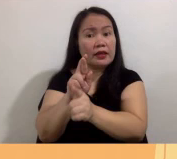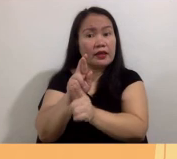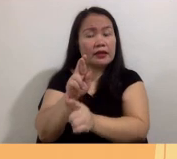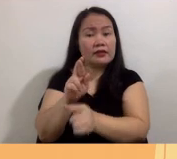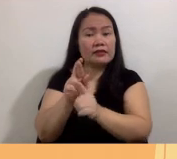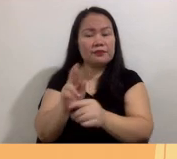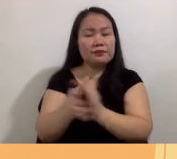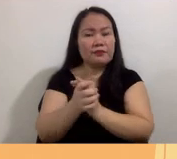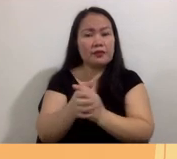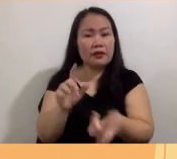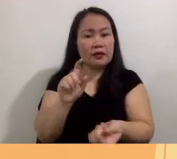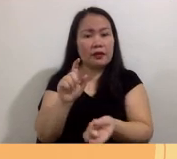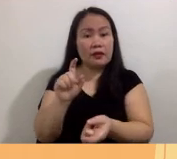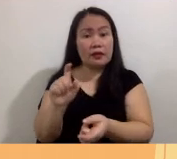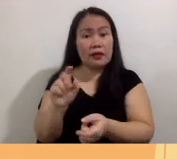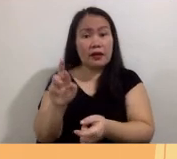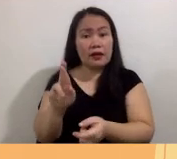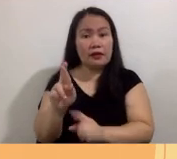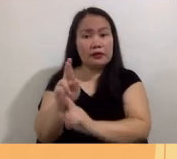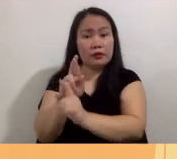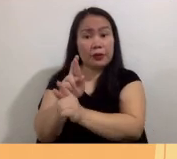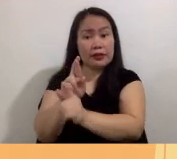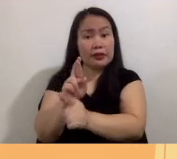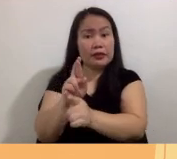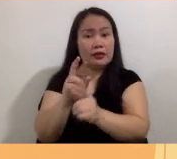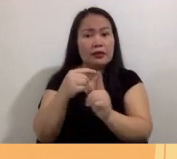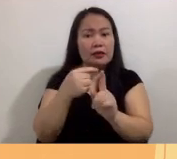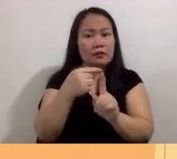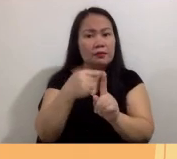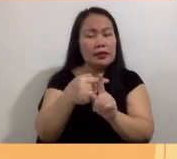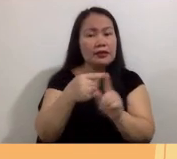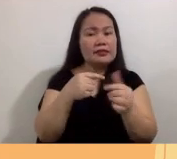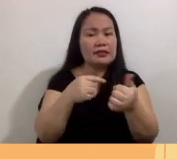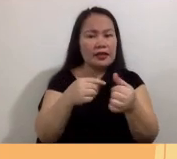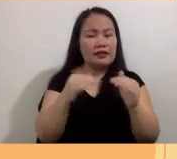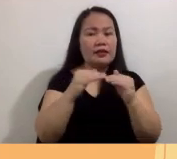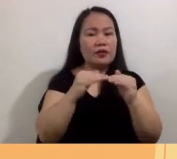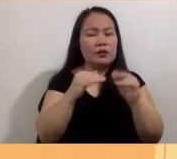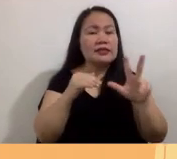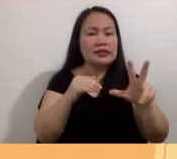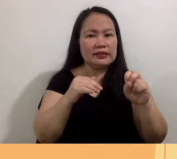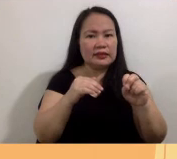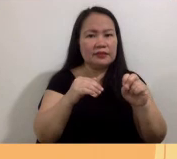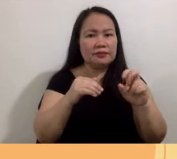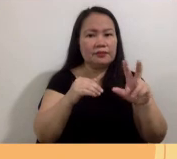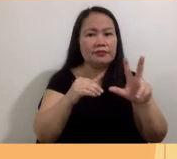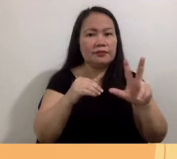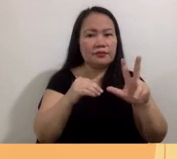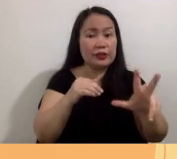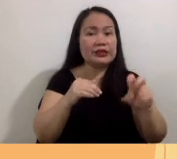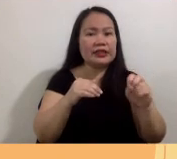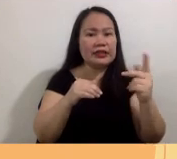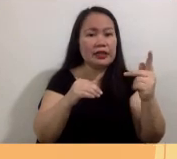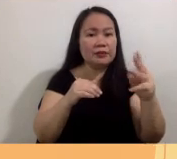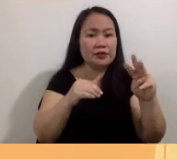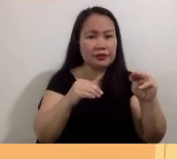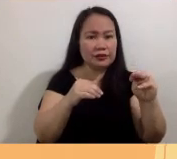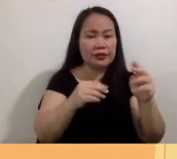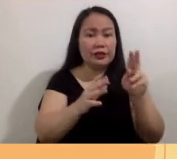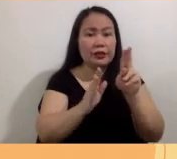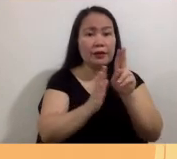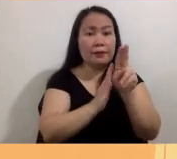than bus B. So, anong gagawin natin? 20 plus 10, which is equal to